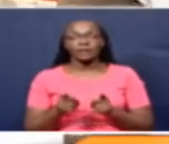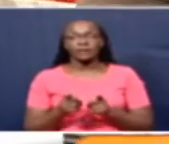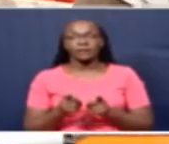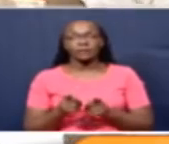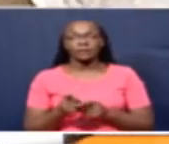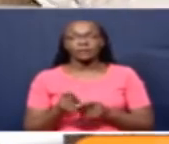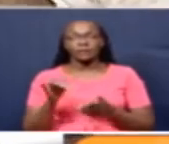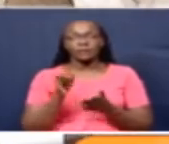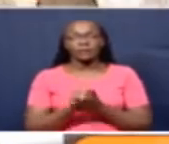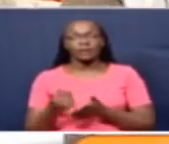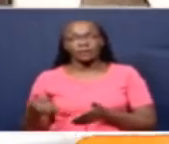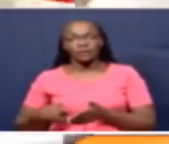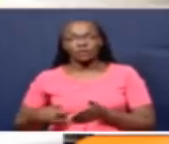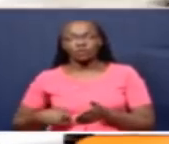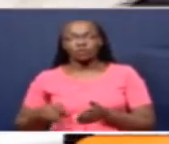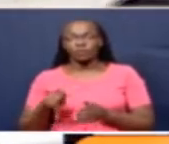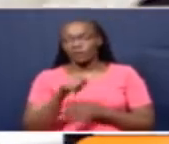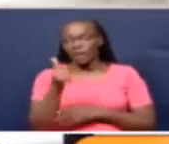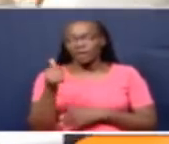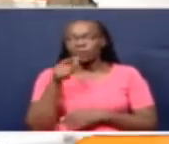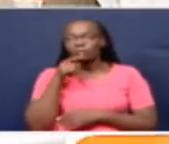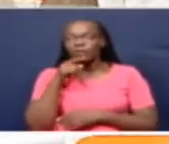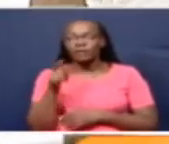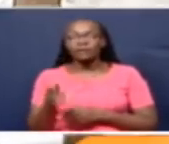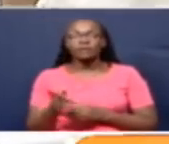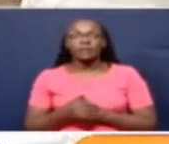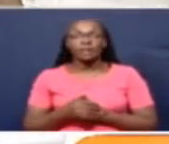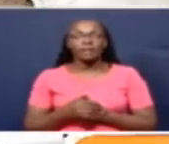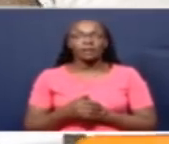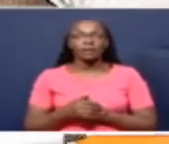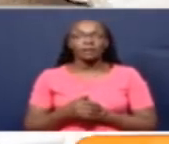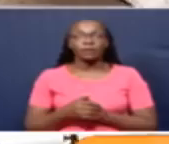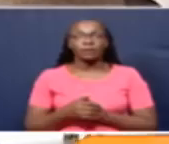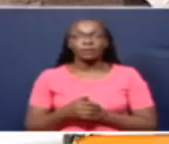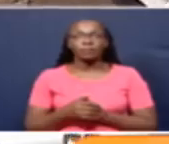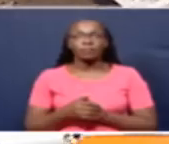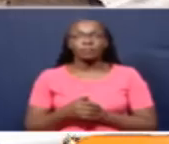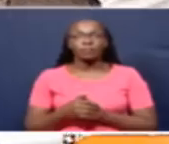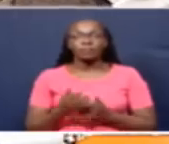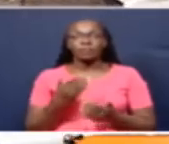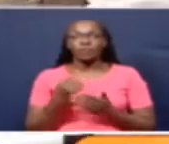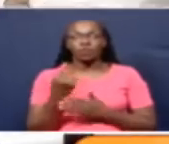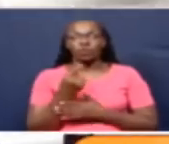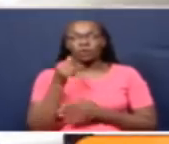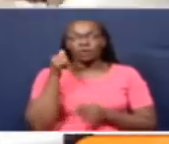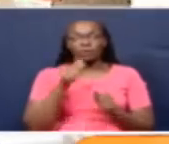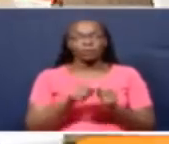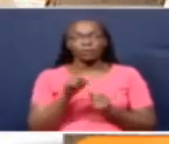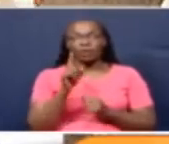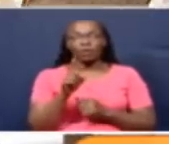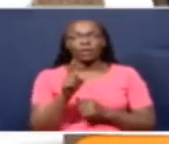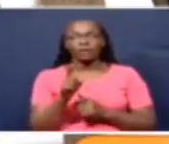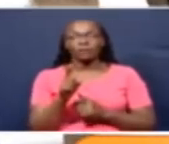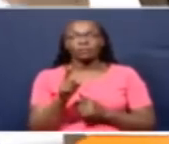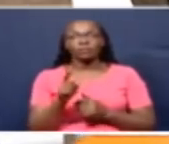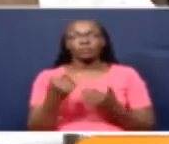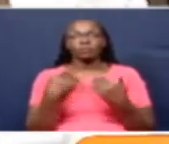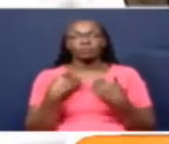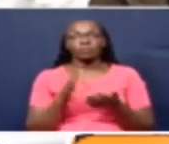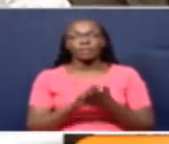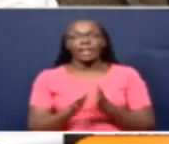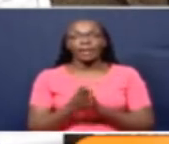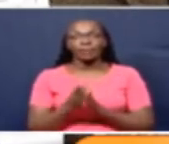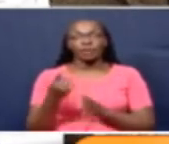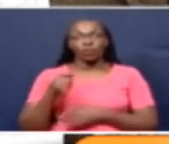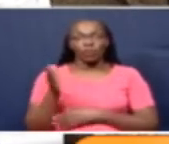Maya knew the other manager before. Yes, but Carl is a good guy. Yeah, I don't know. Carl's I great. Told Maya to go perform there. Yeah. We'll be back to